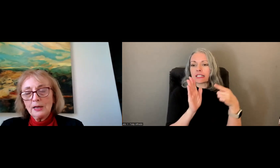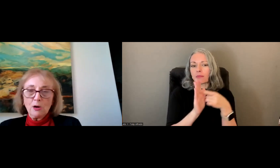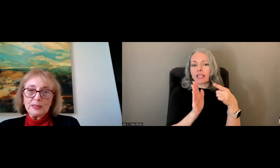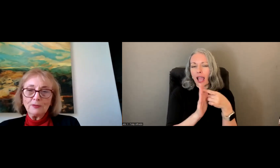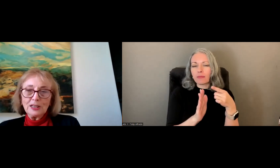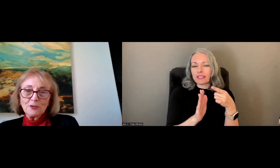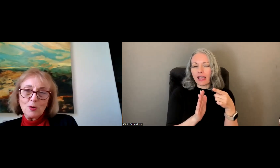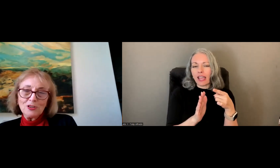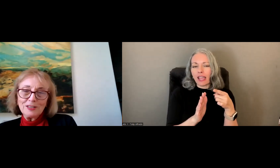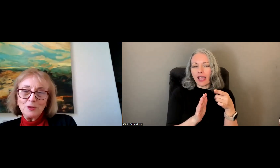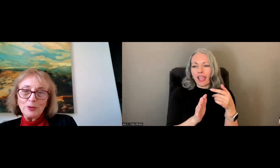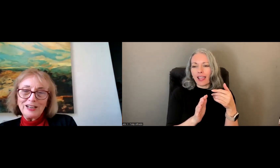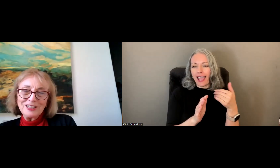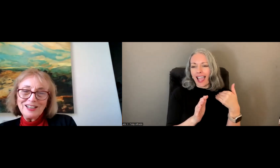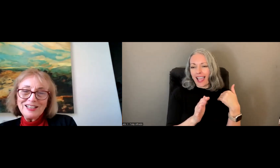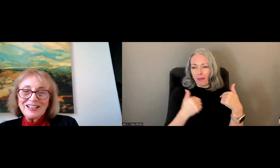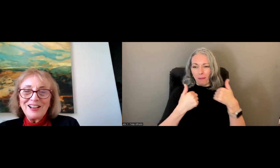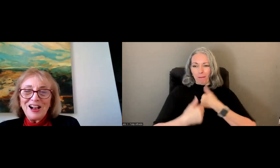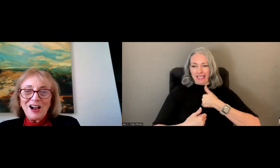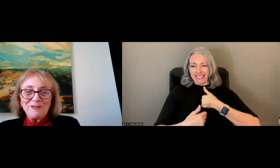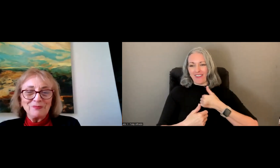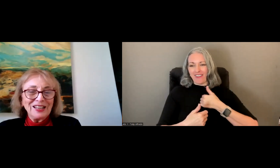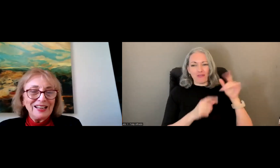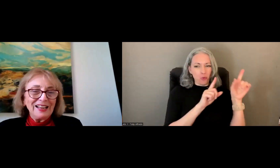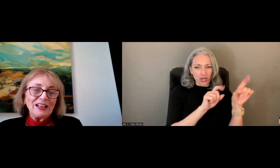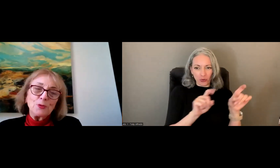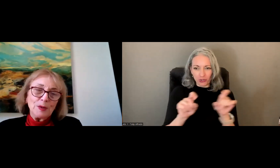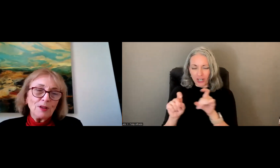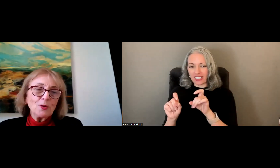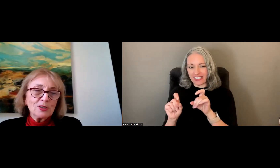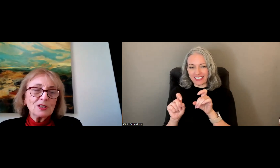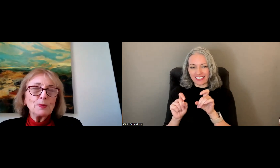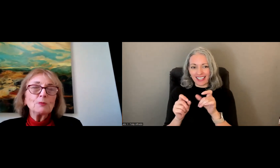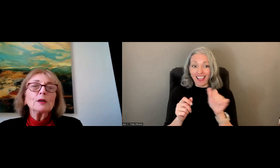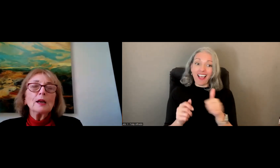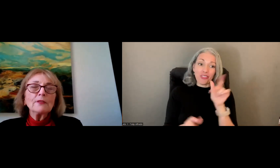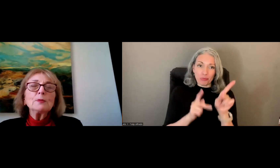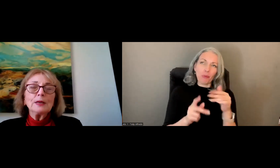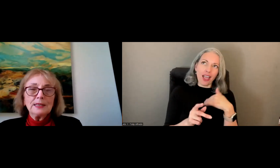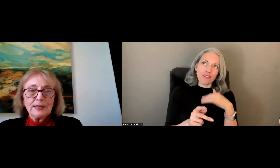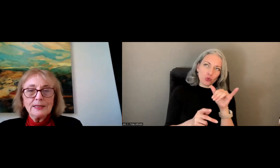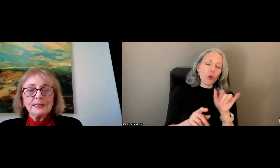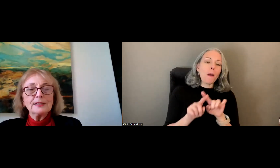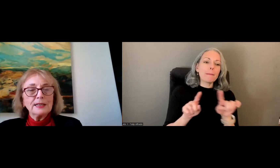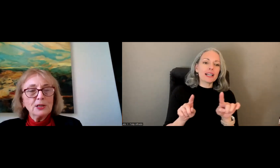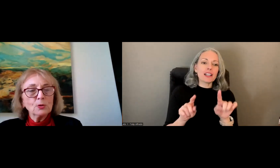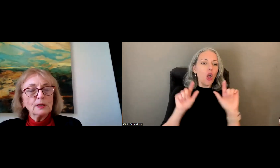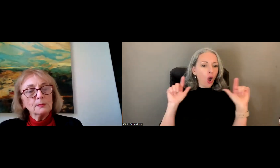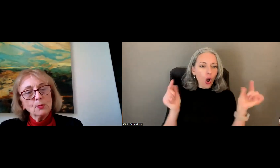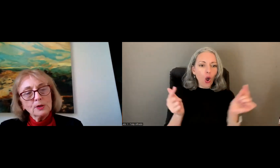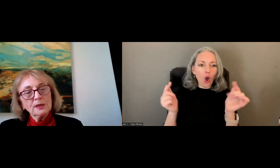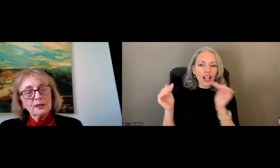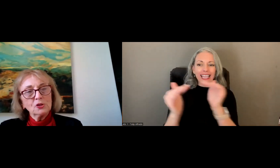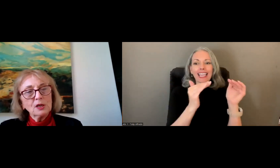see I always have lots of questions if nobody else does. And other people have questions, but what everybody says is